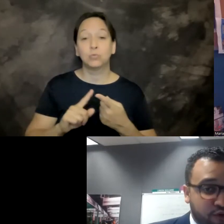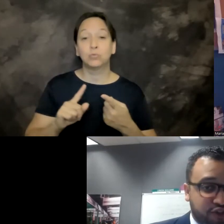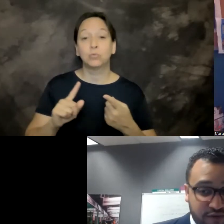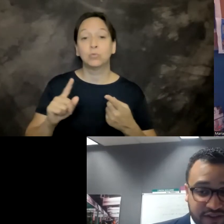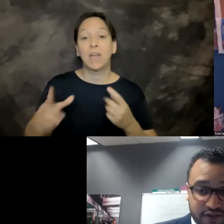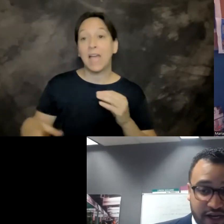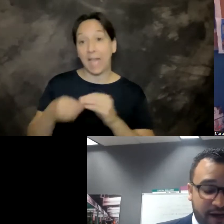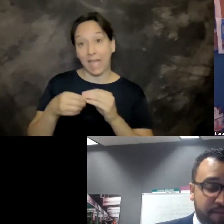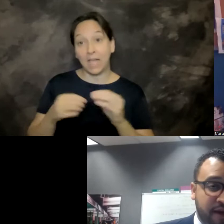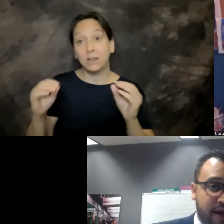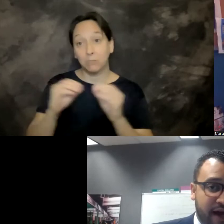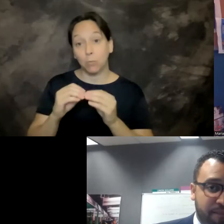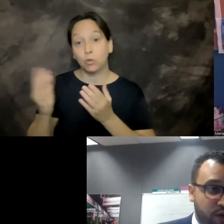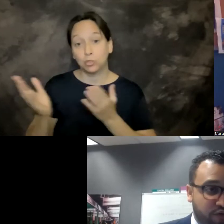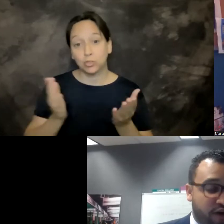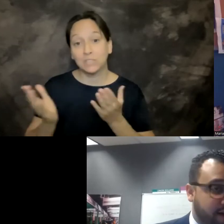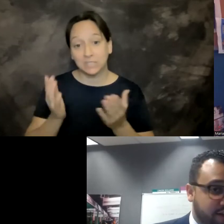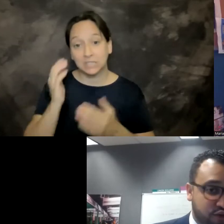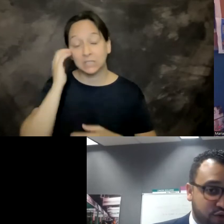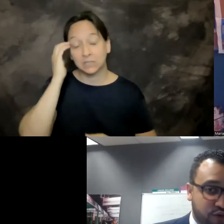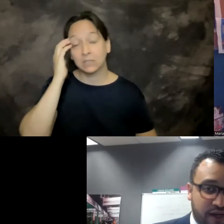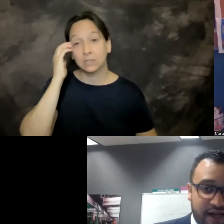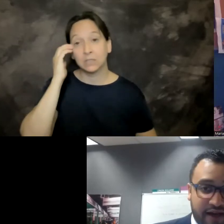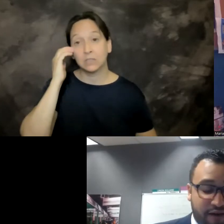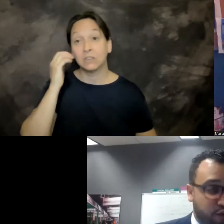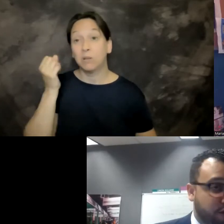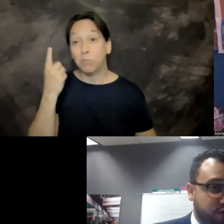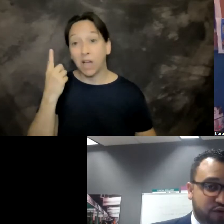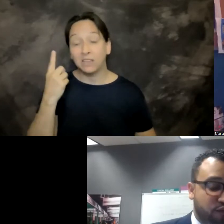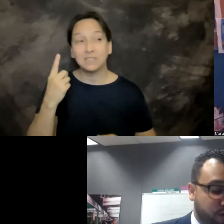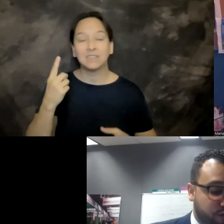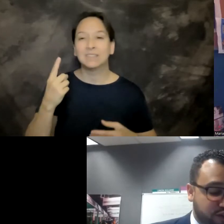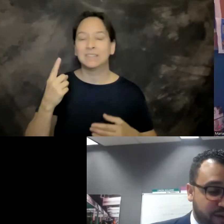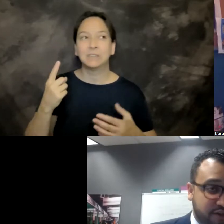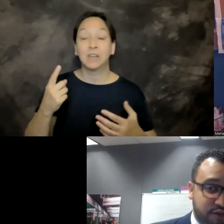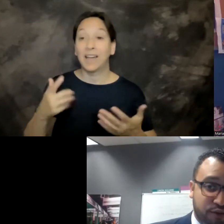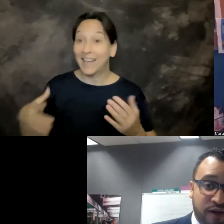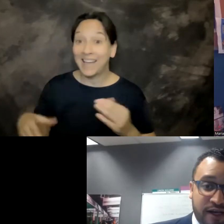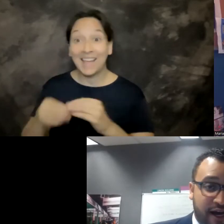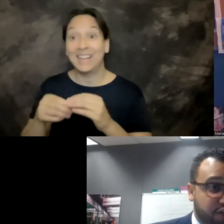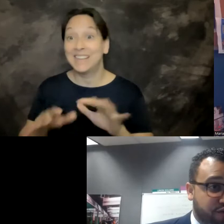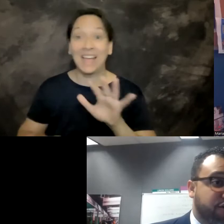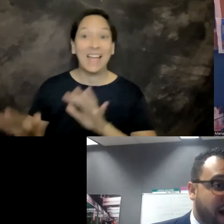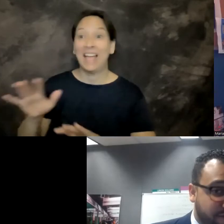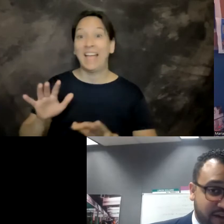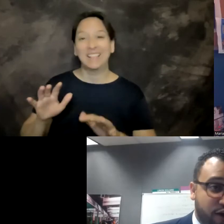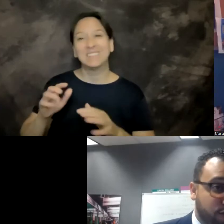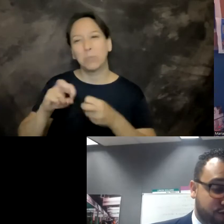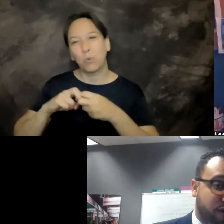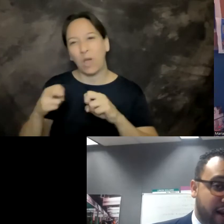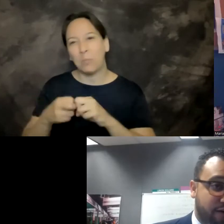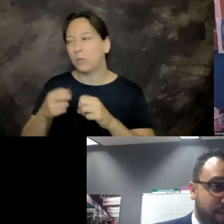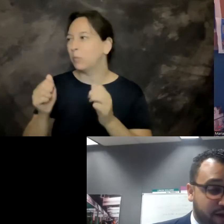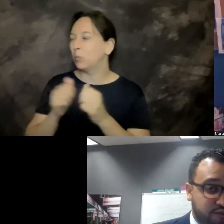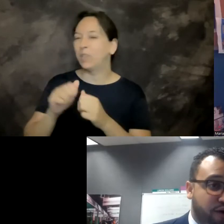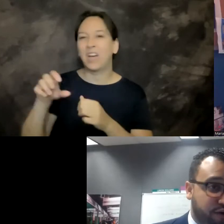add more service, but we run into a few issues with respect to train traffic that goes through